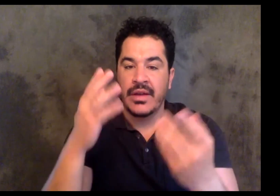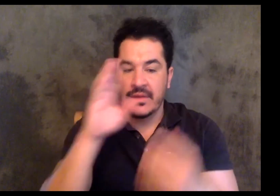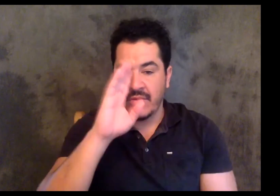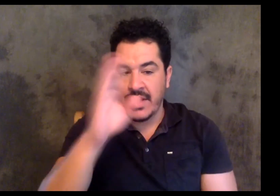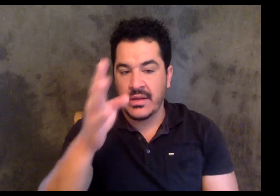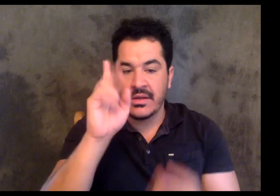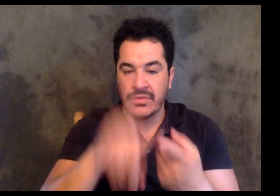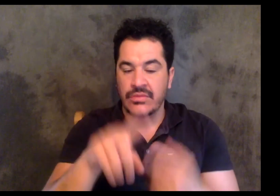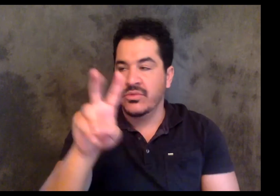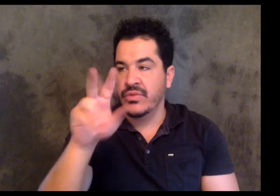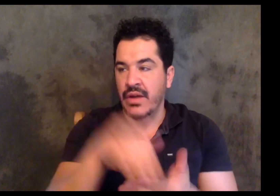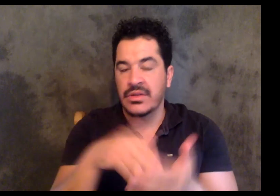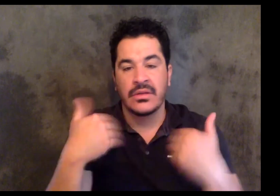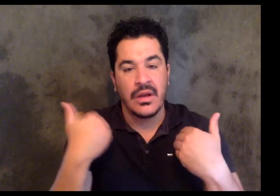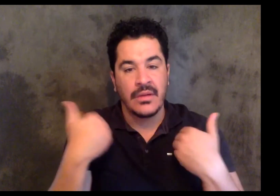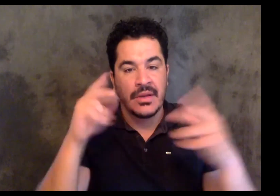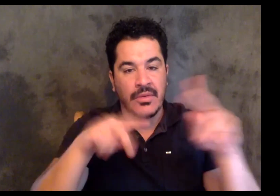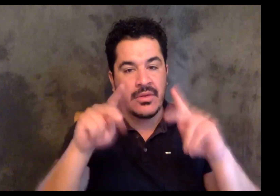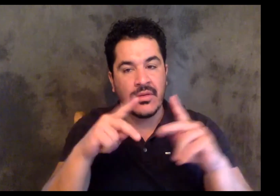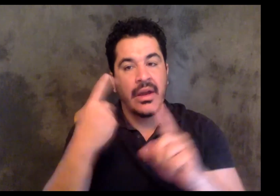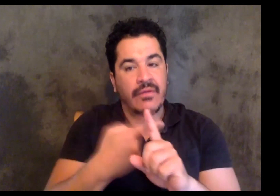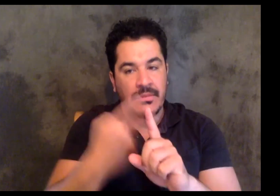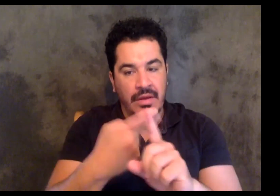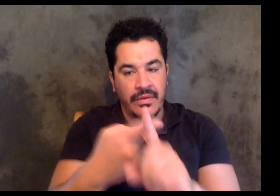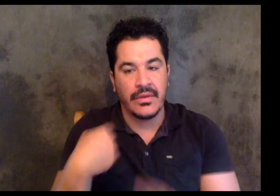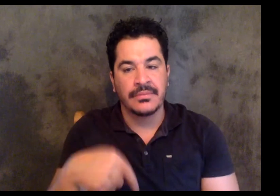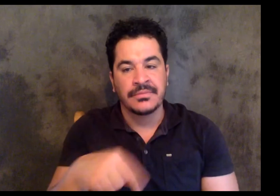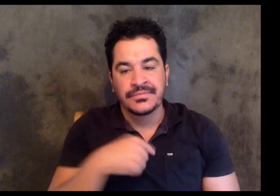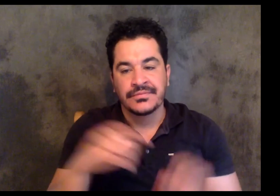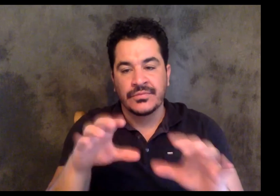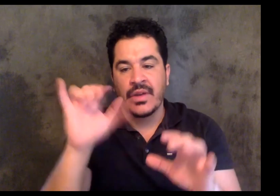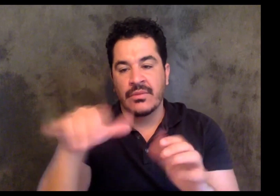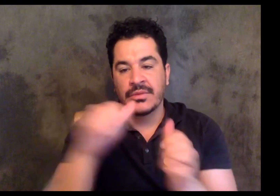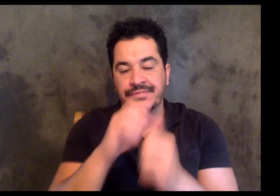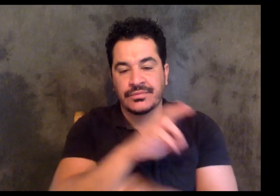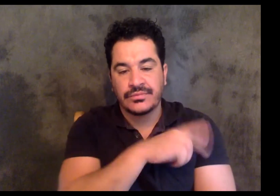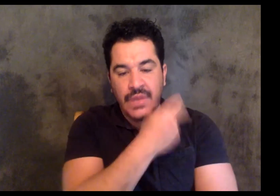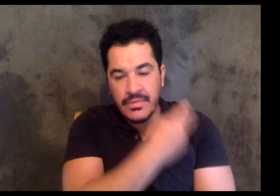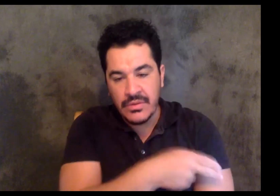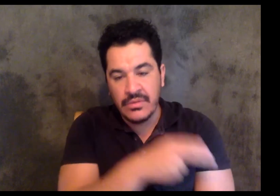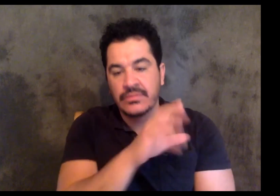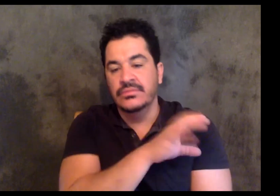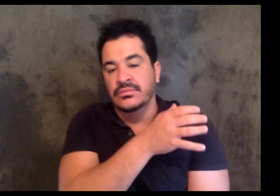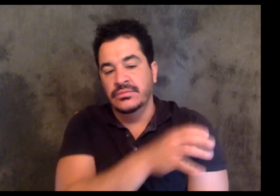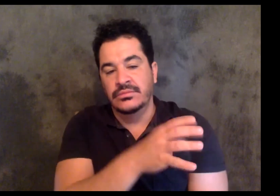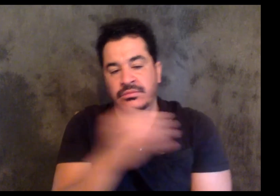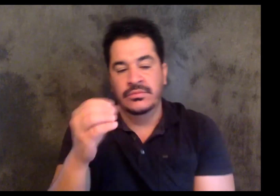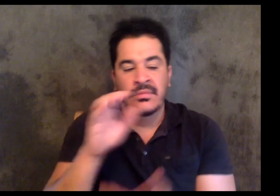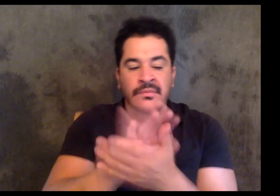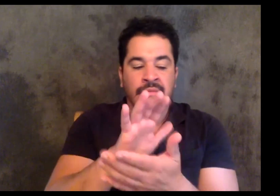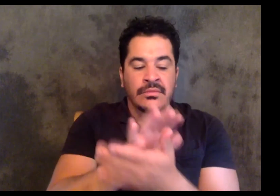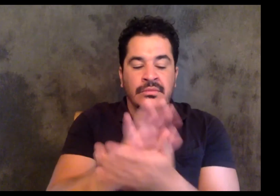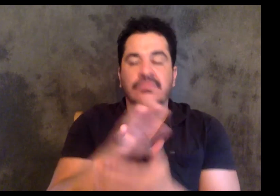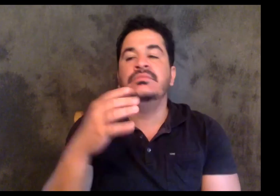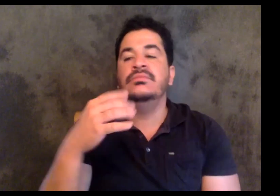a month in South Africa, and we do it in referral with hospitals, clinics, and schools. We then have a global network of partners. We work